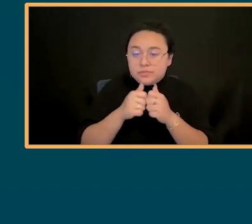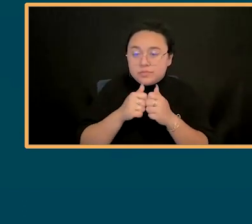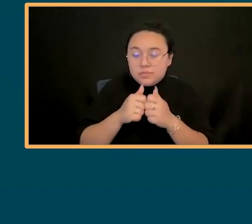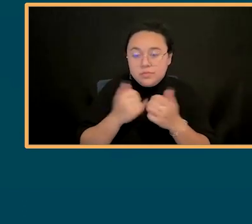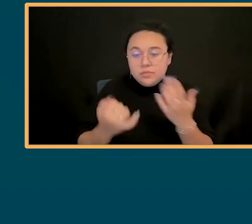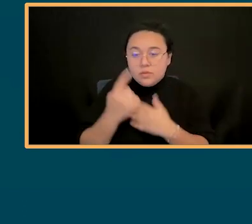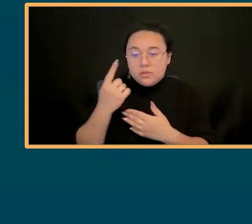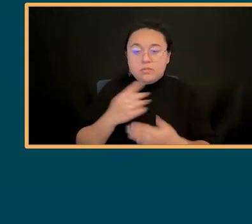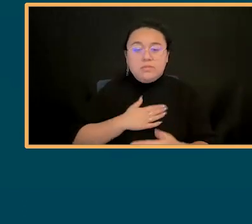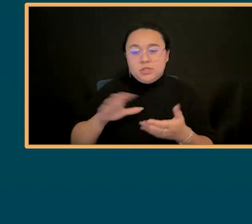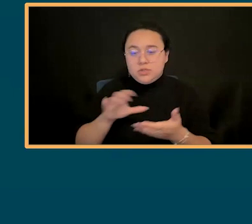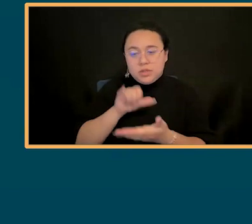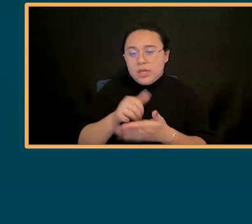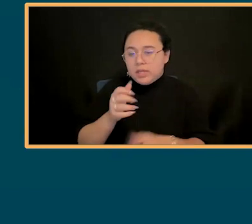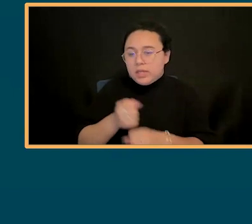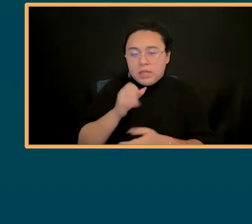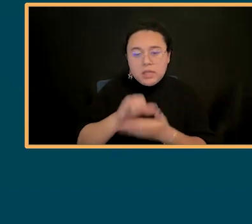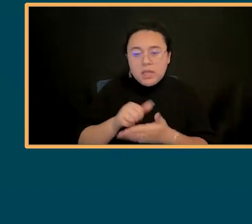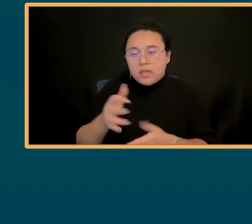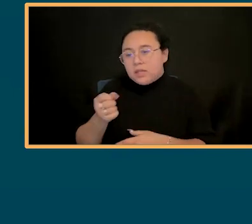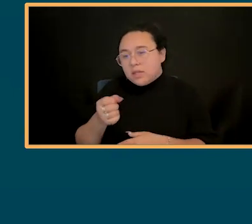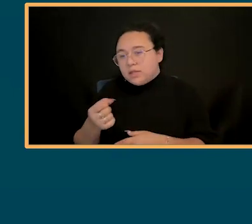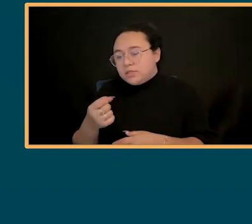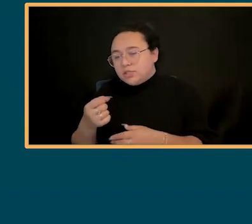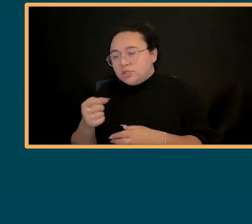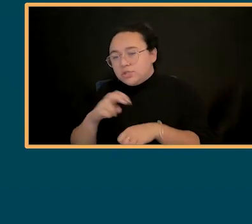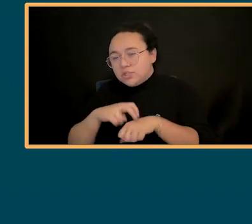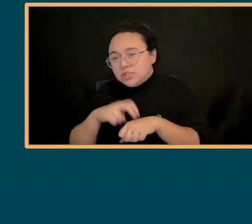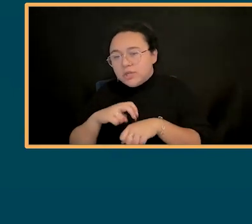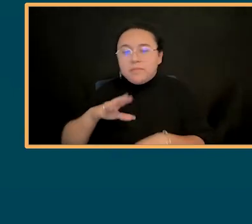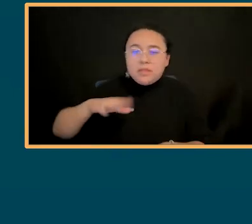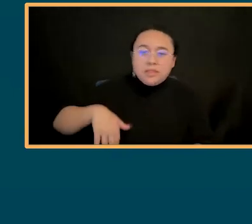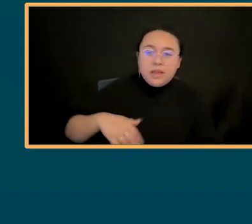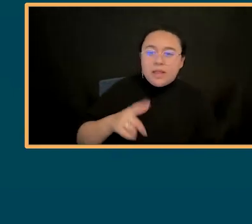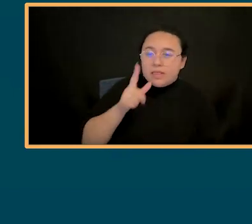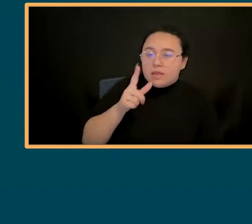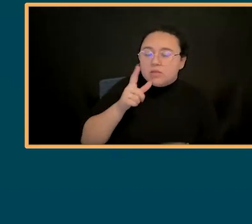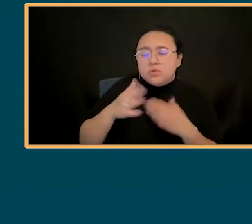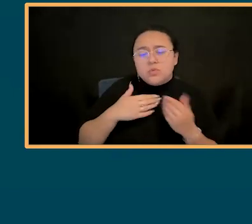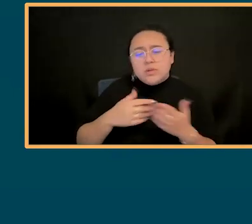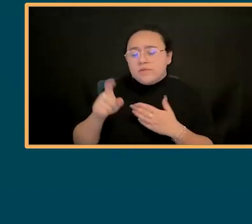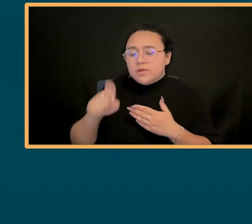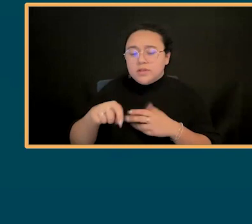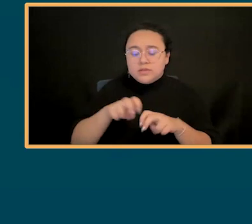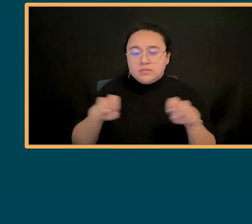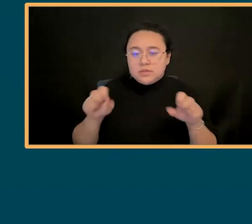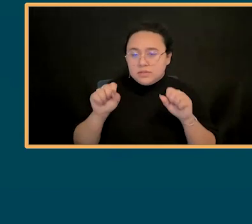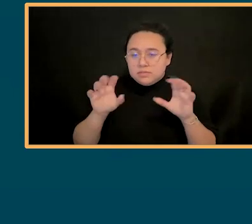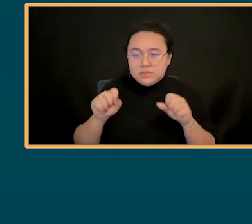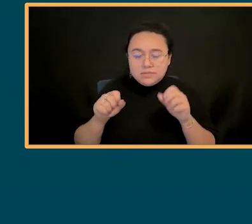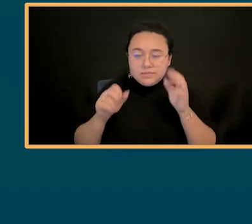be together, please go and grab that, run and get your chips, get your late lunch, because this panel is going to